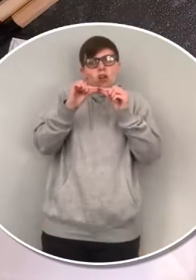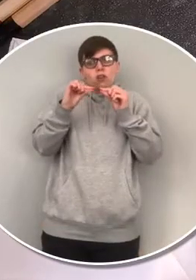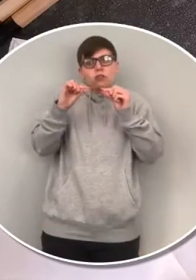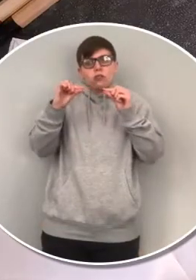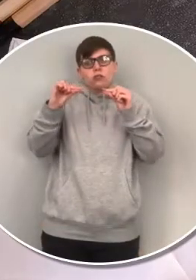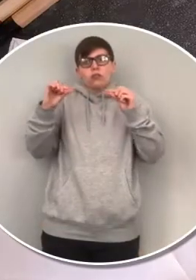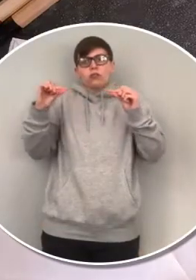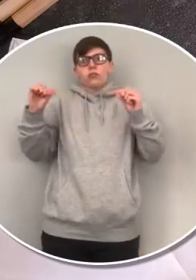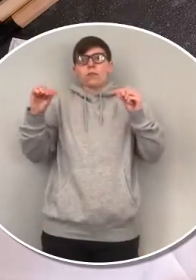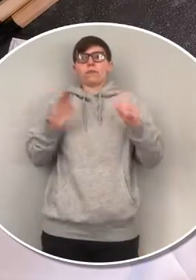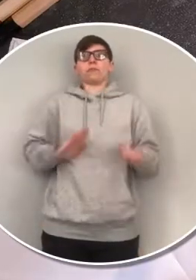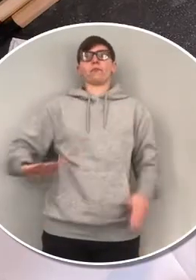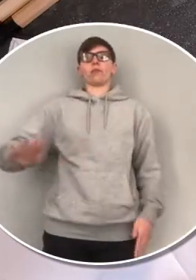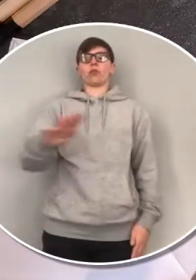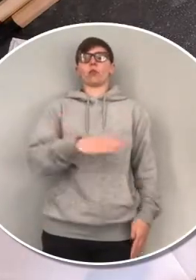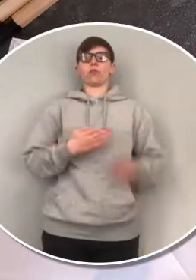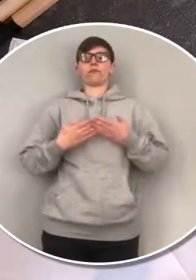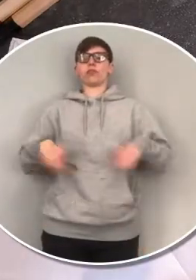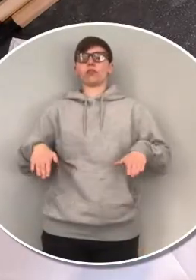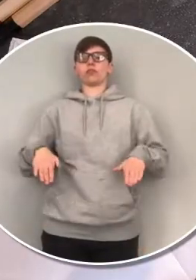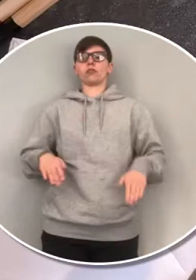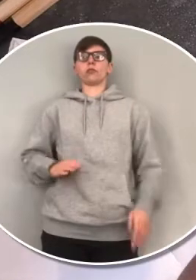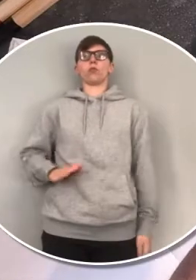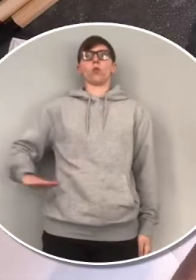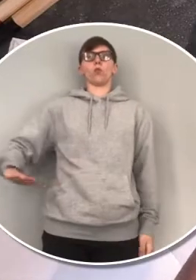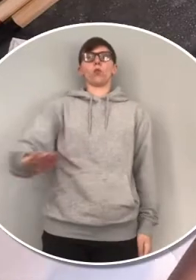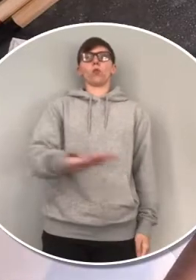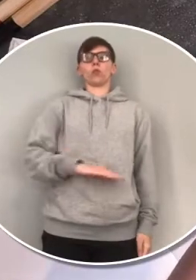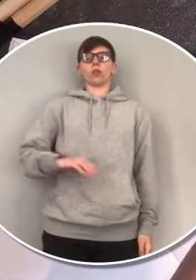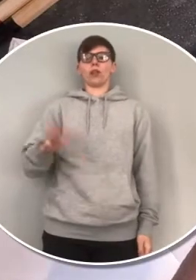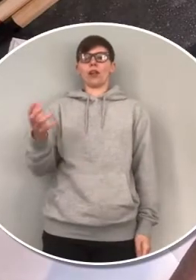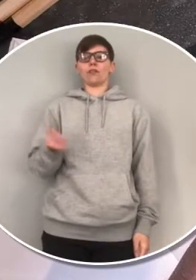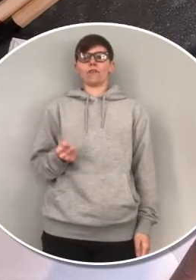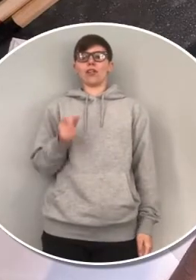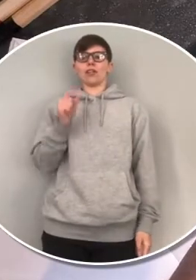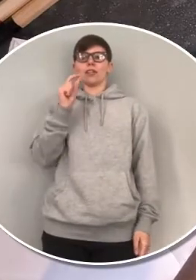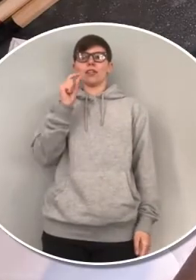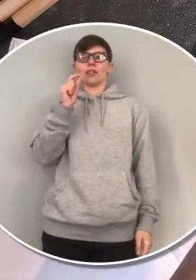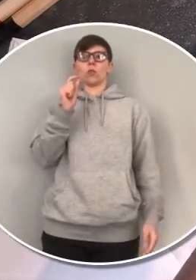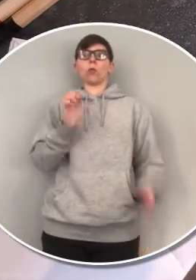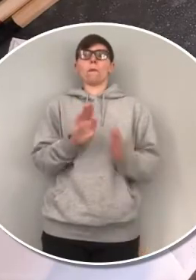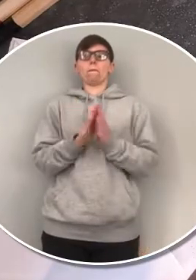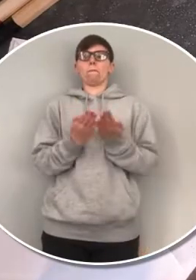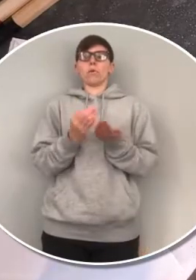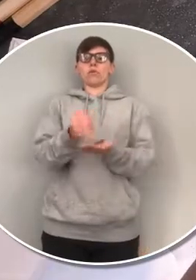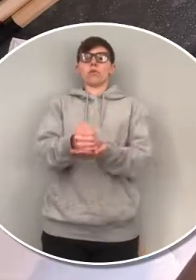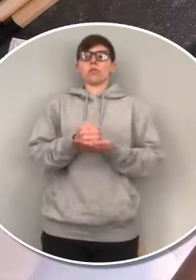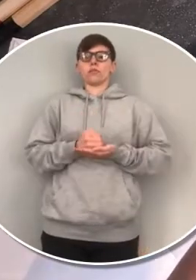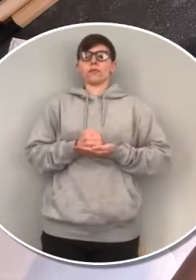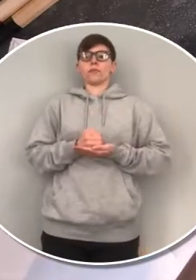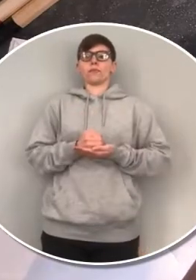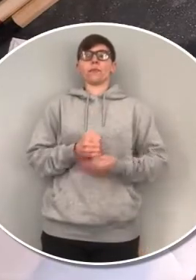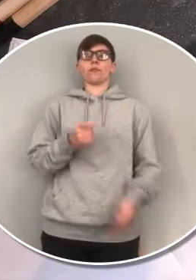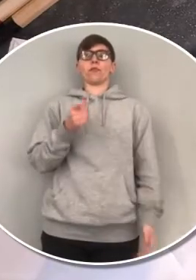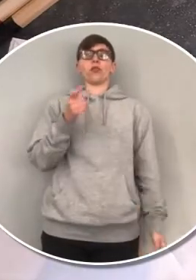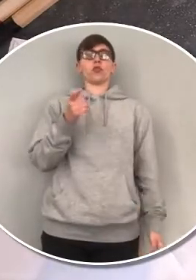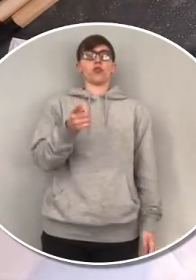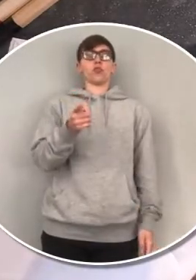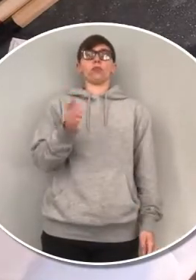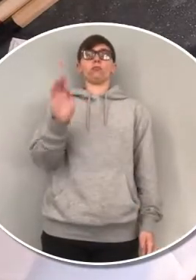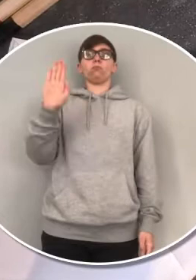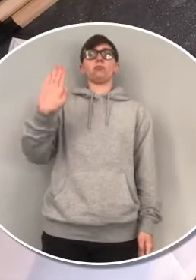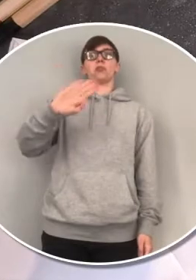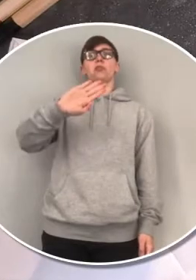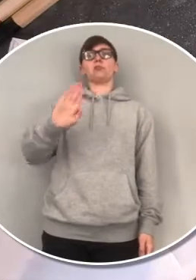And we now need to fold this inside this little